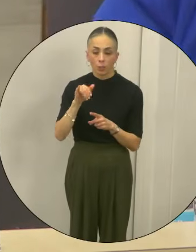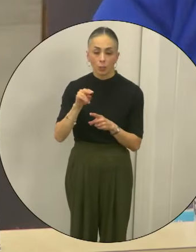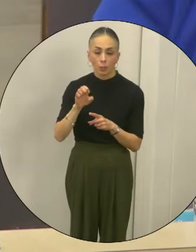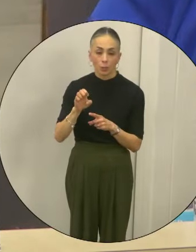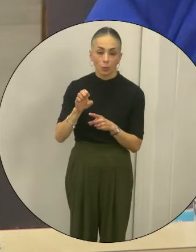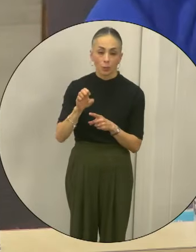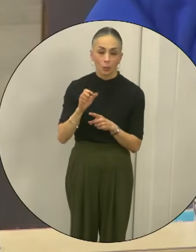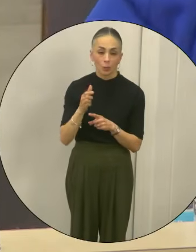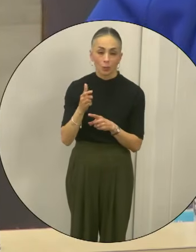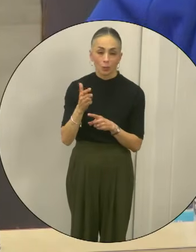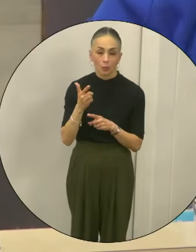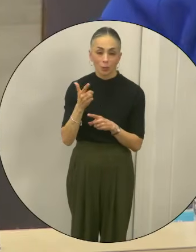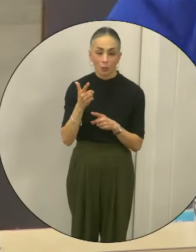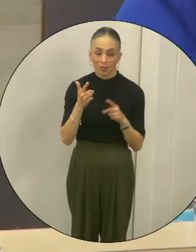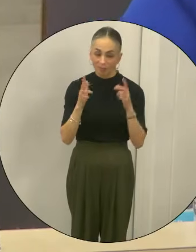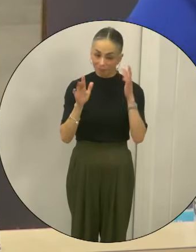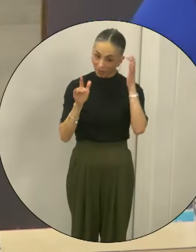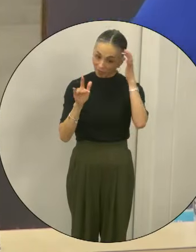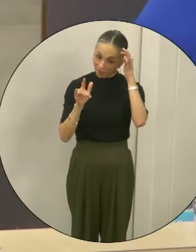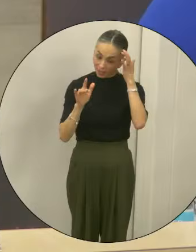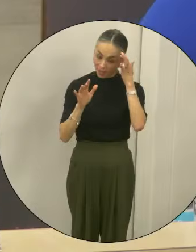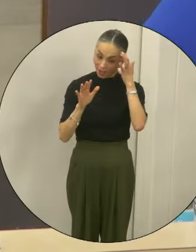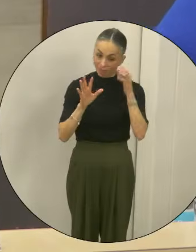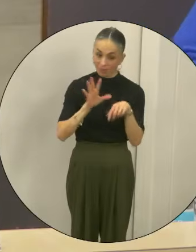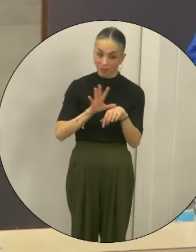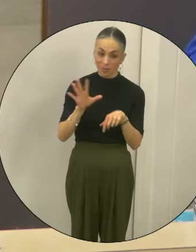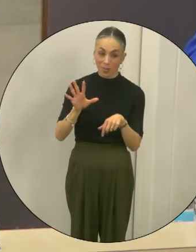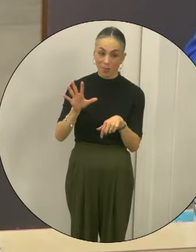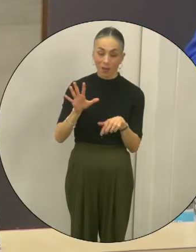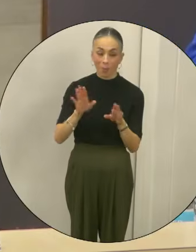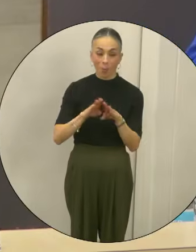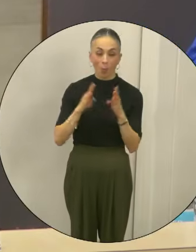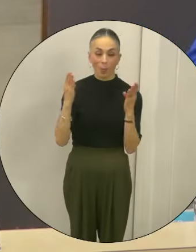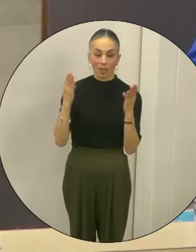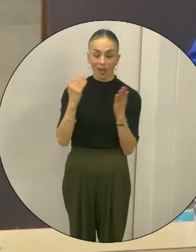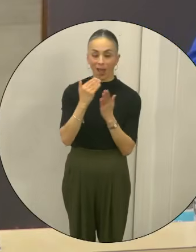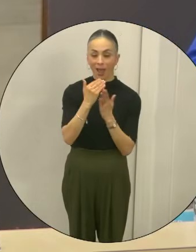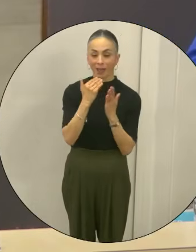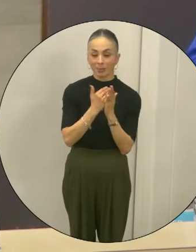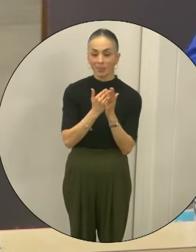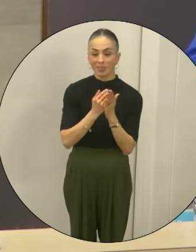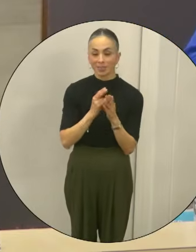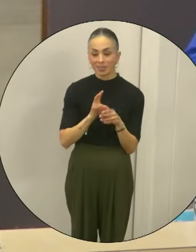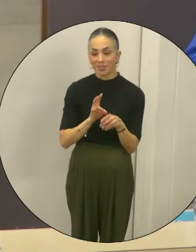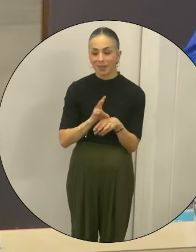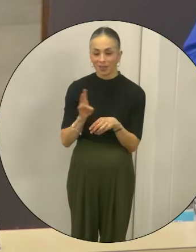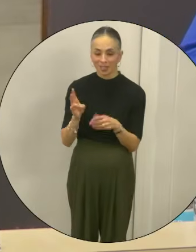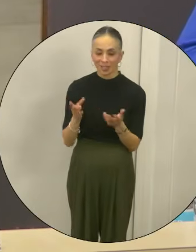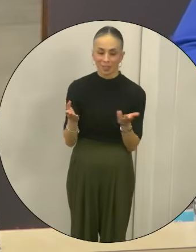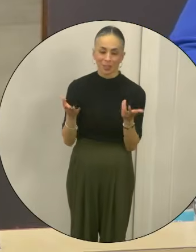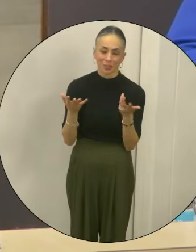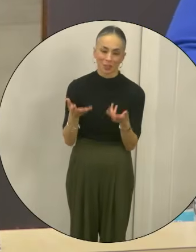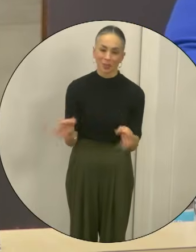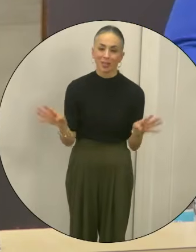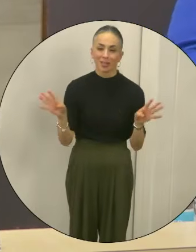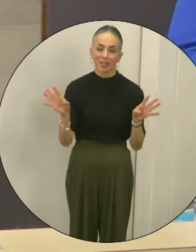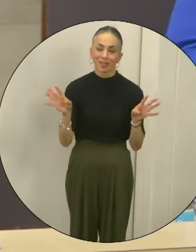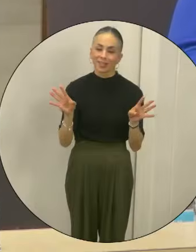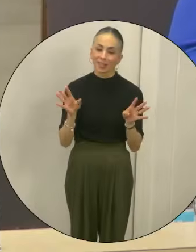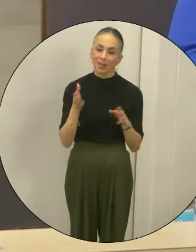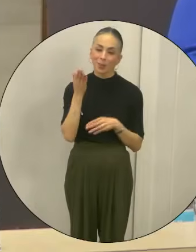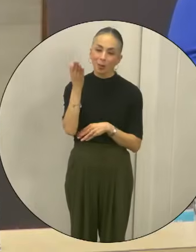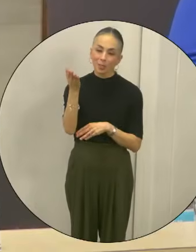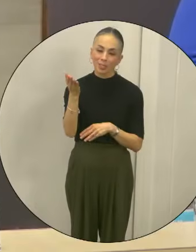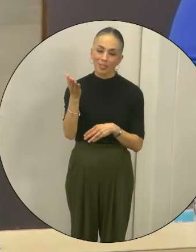25th, 2026 at 5 p.m. I will now open item 7, adjournment. Can I get a motion?